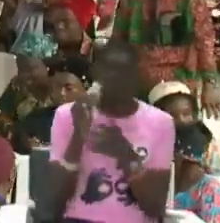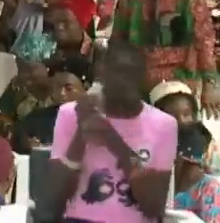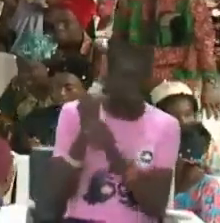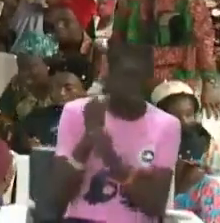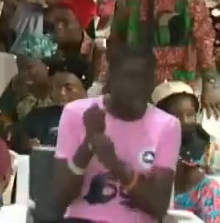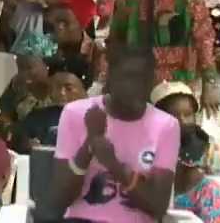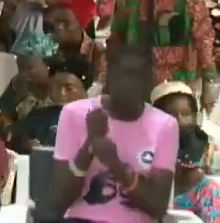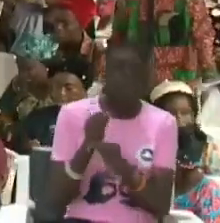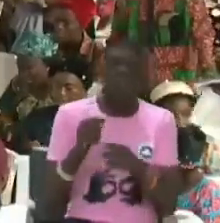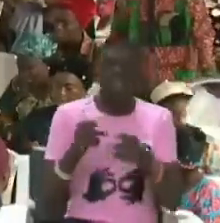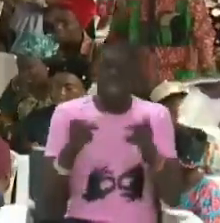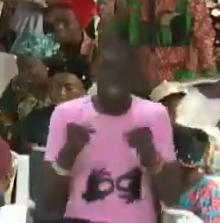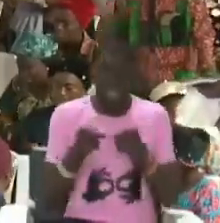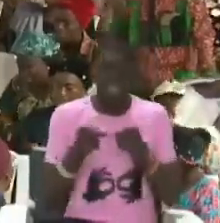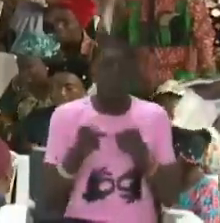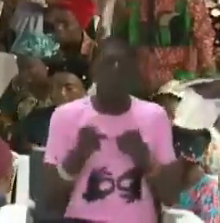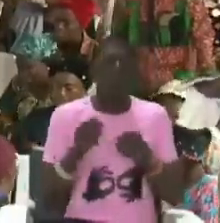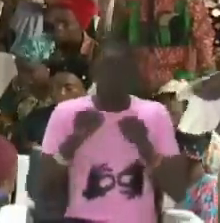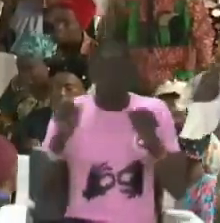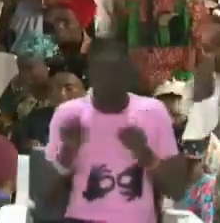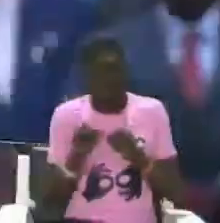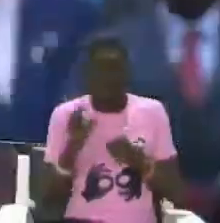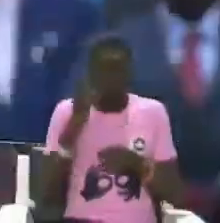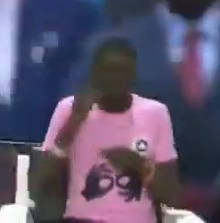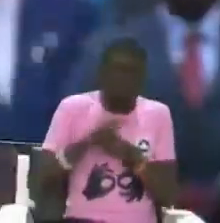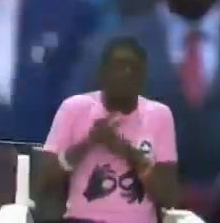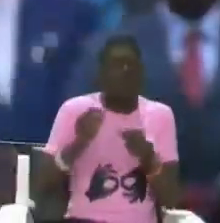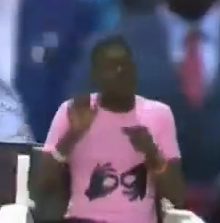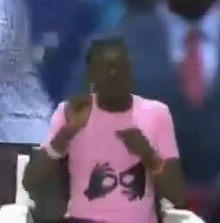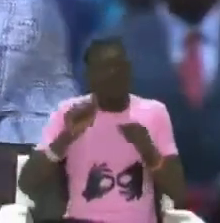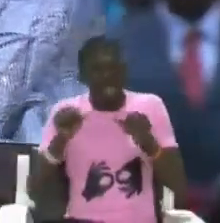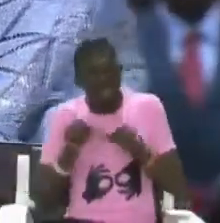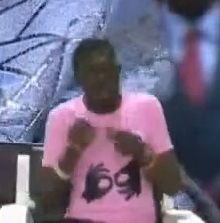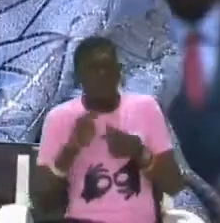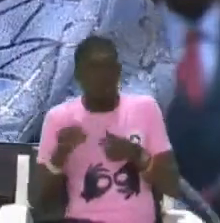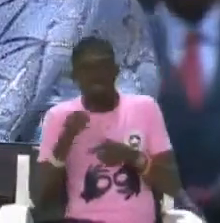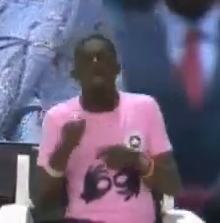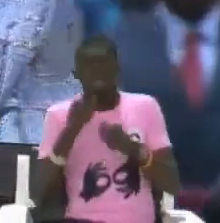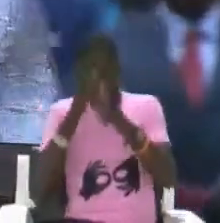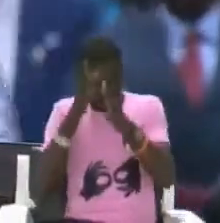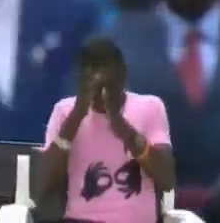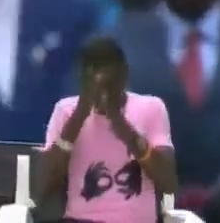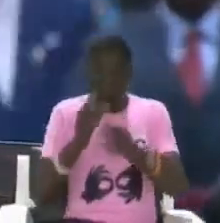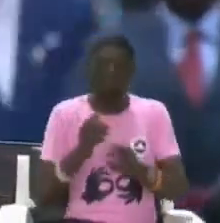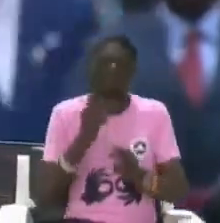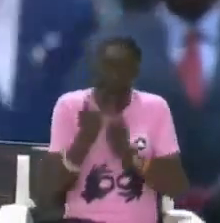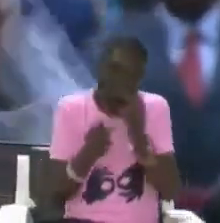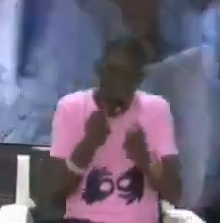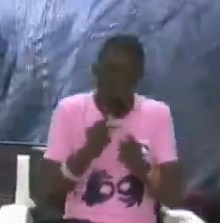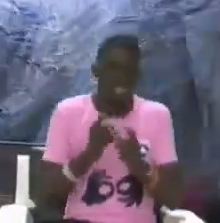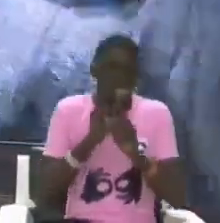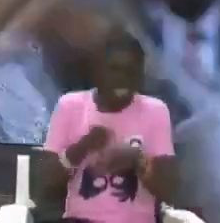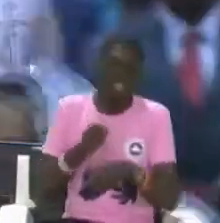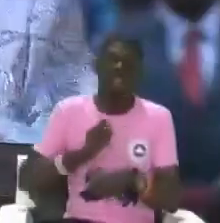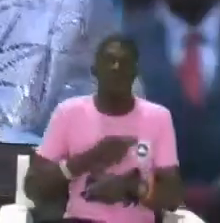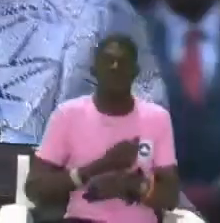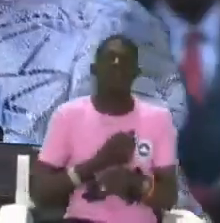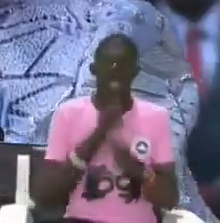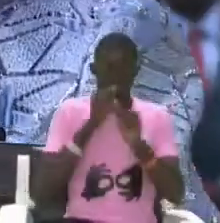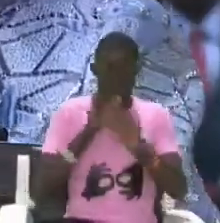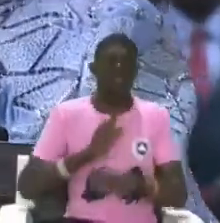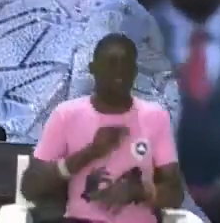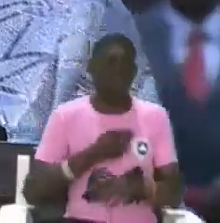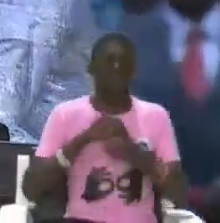of fruitfulness, oh God, in one way or the other, Baba, visit us, touch us, answer us. Baba, look upon us with your eyes of